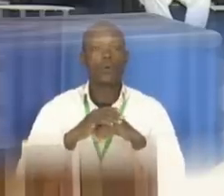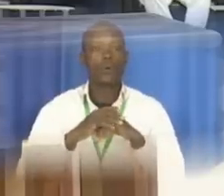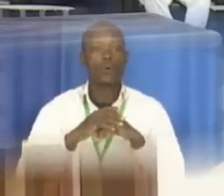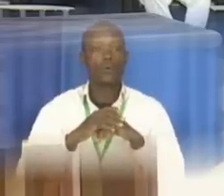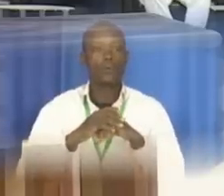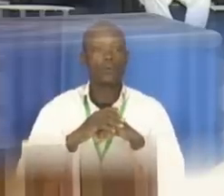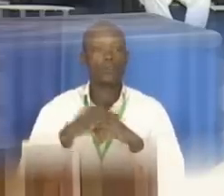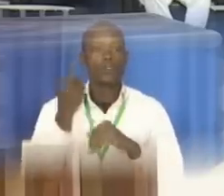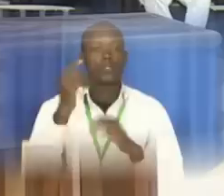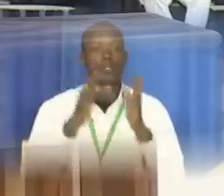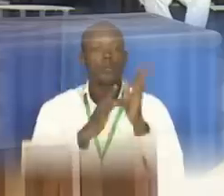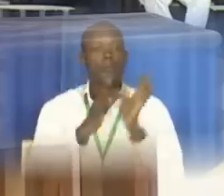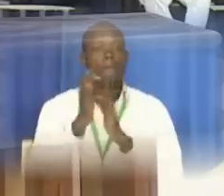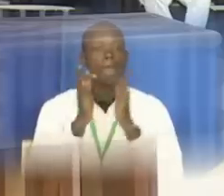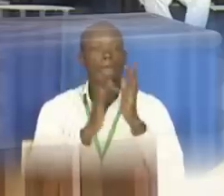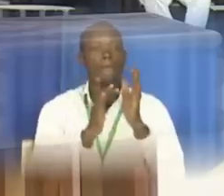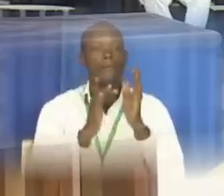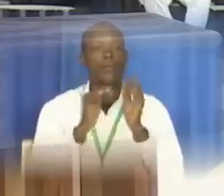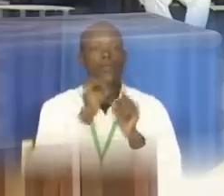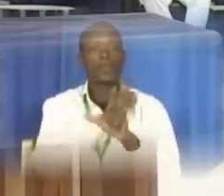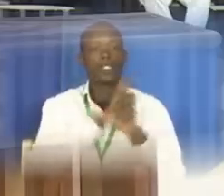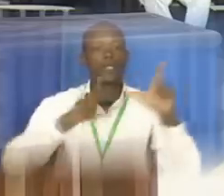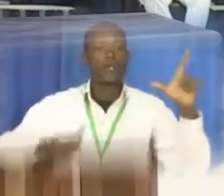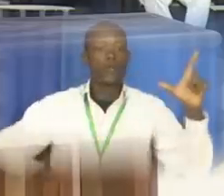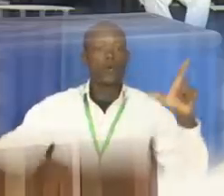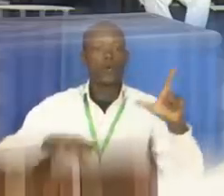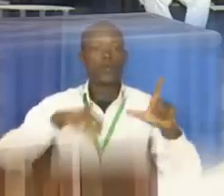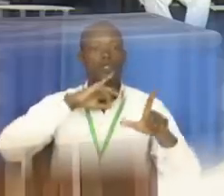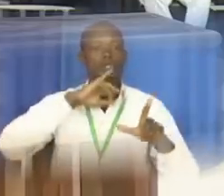The Bible says, the Lord says the world